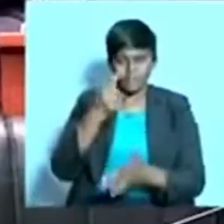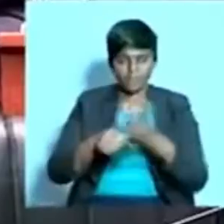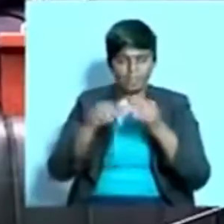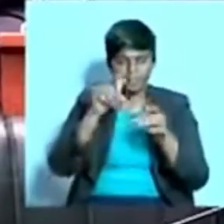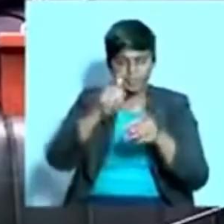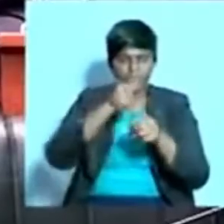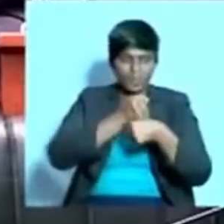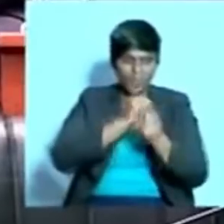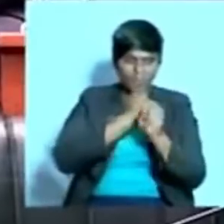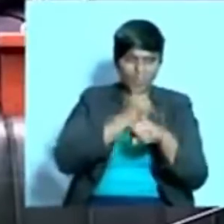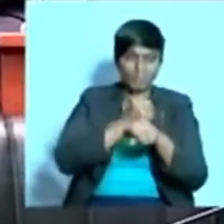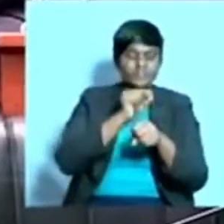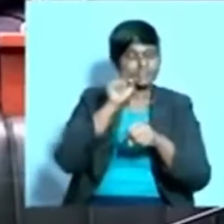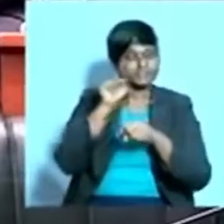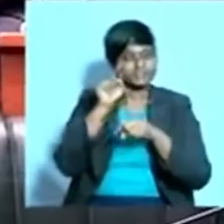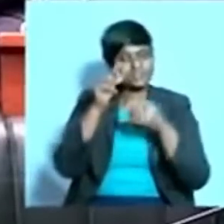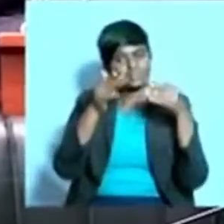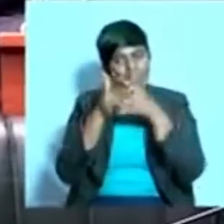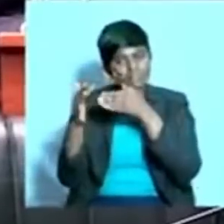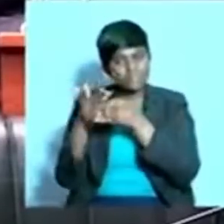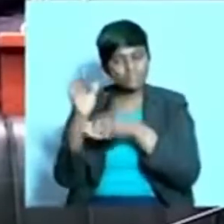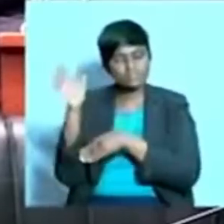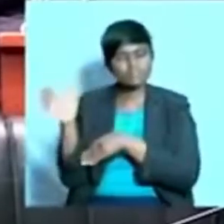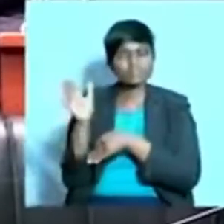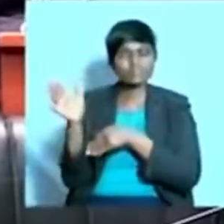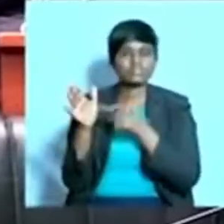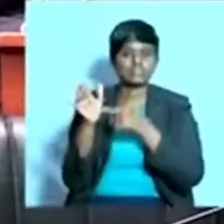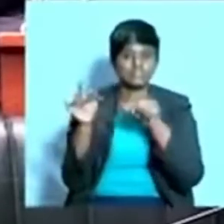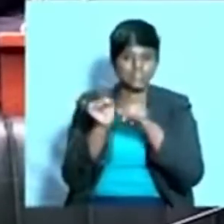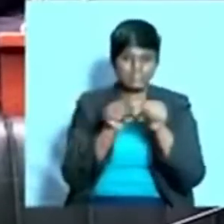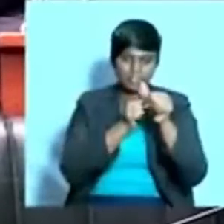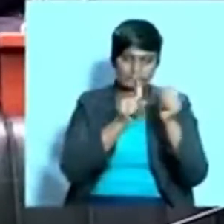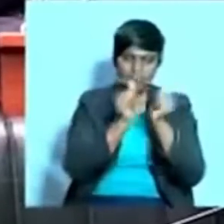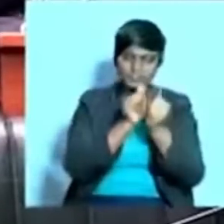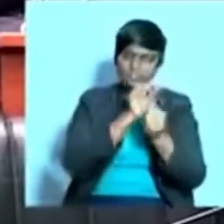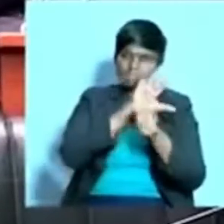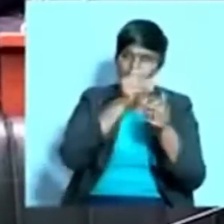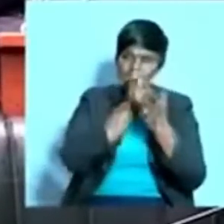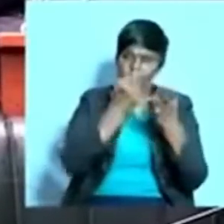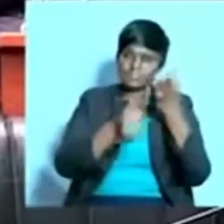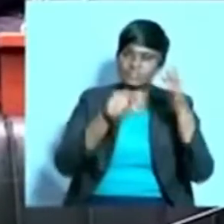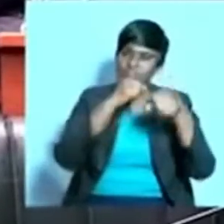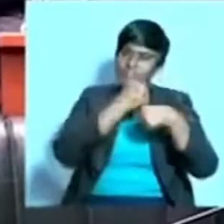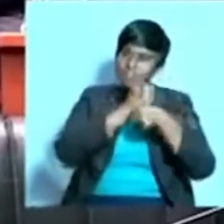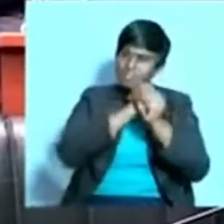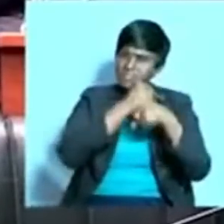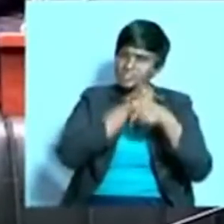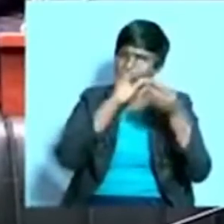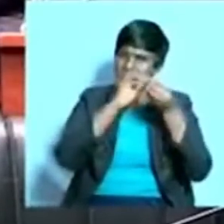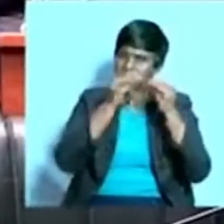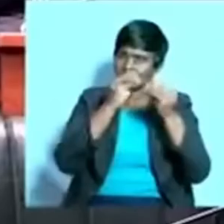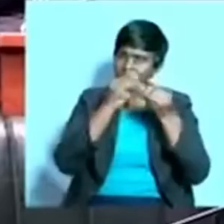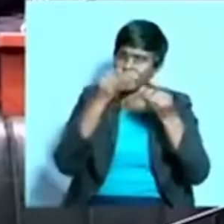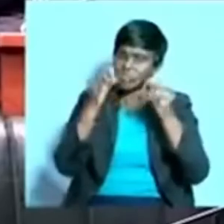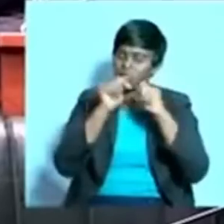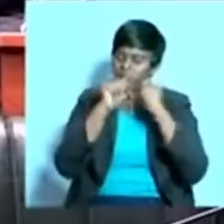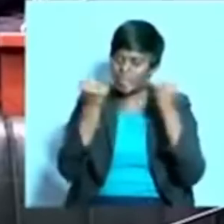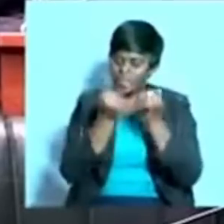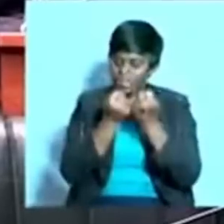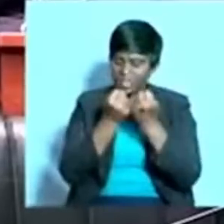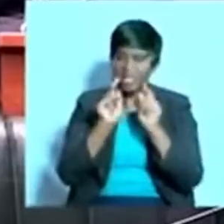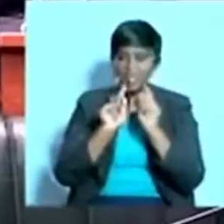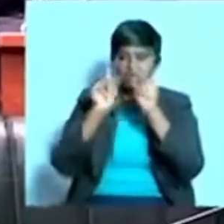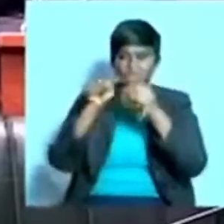making allegations against the UPND pertaining to the composition of the delegation to